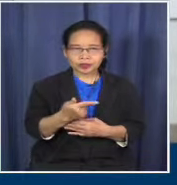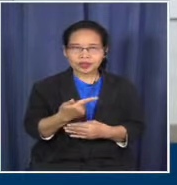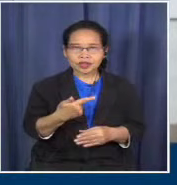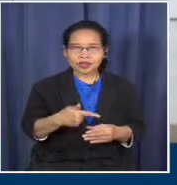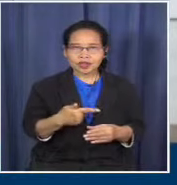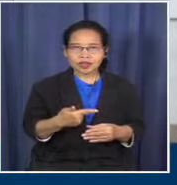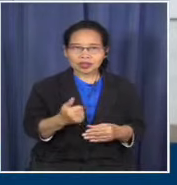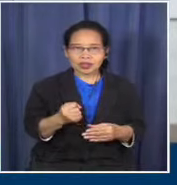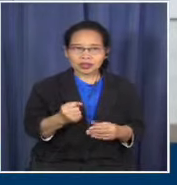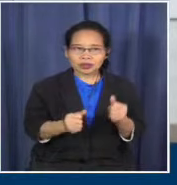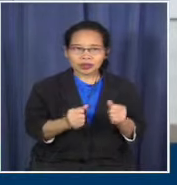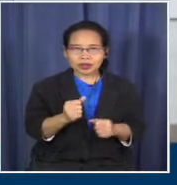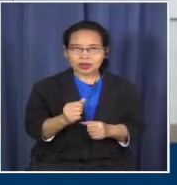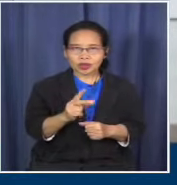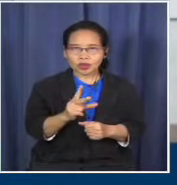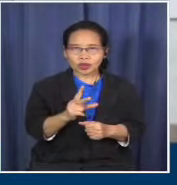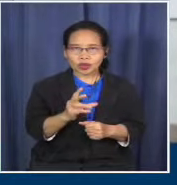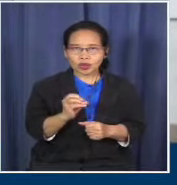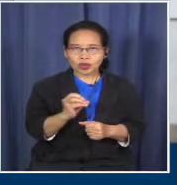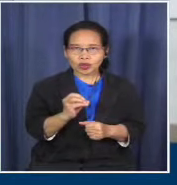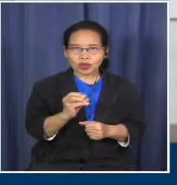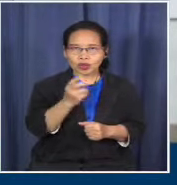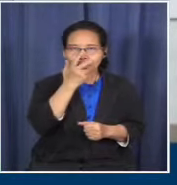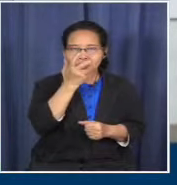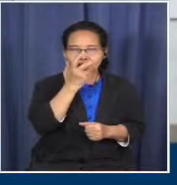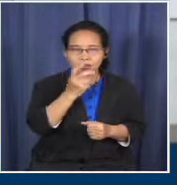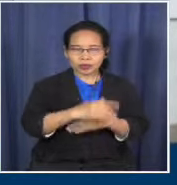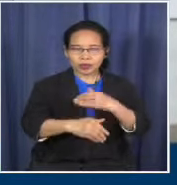if you combine hydrogen with another gas,